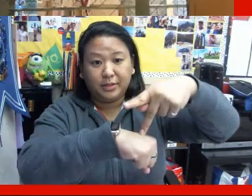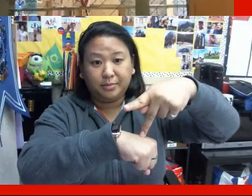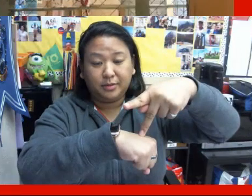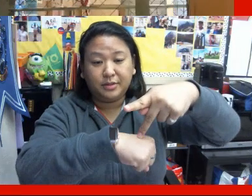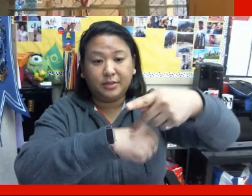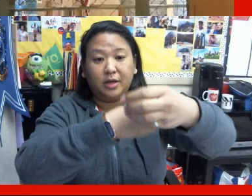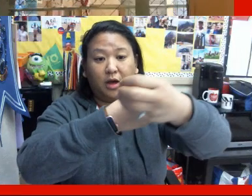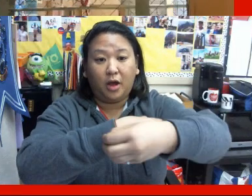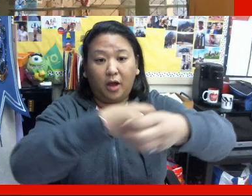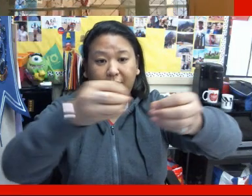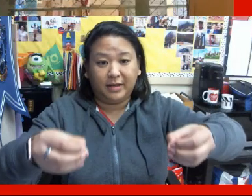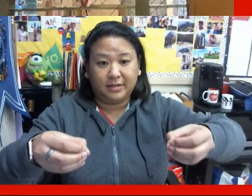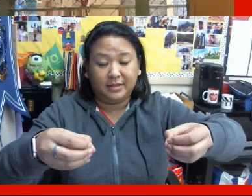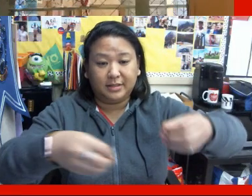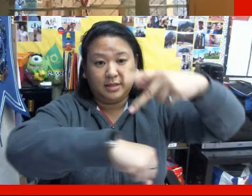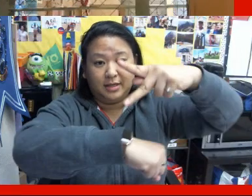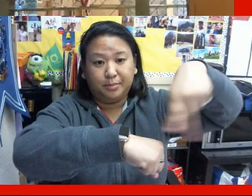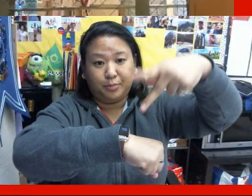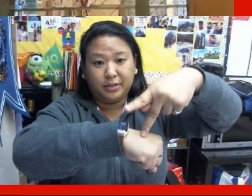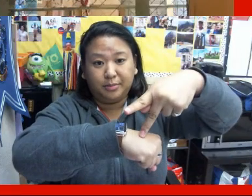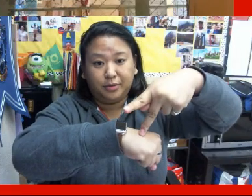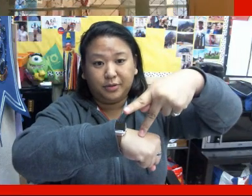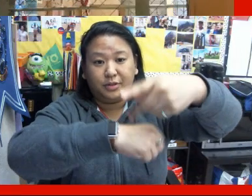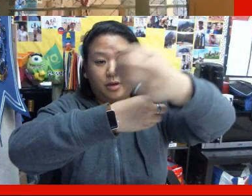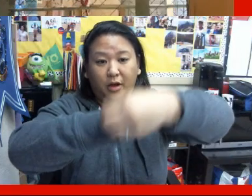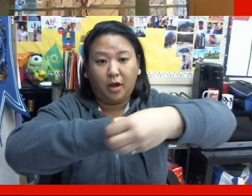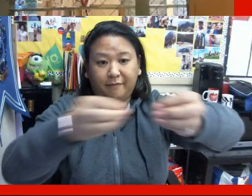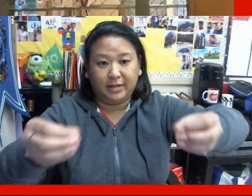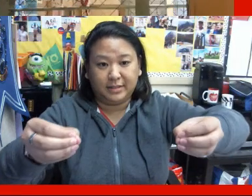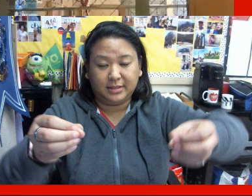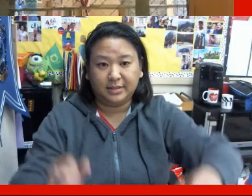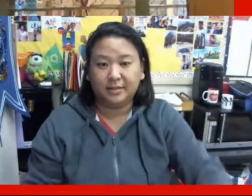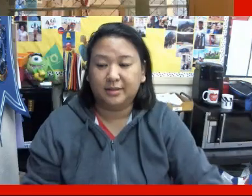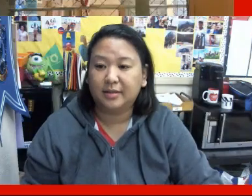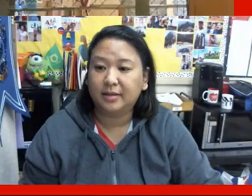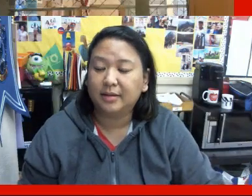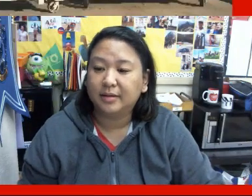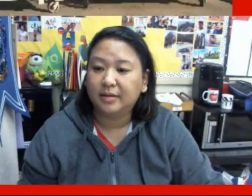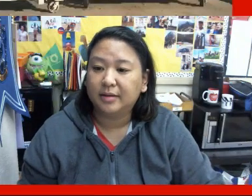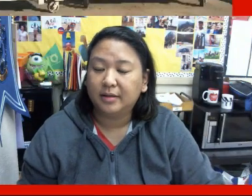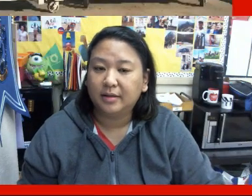The principal's office. Principal's office.